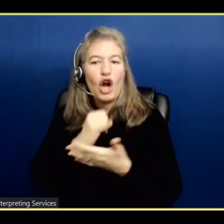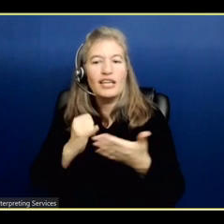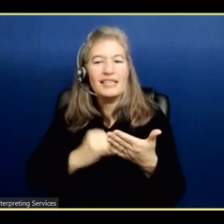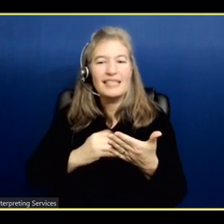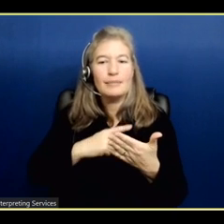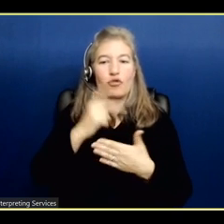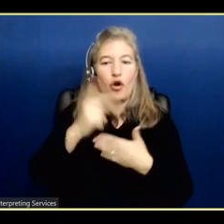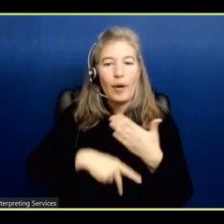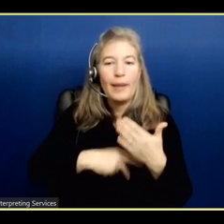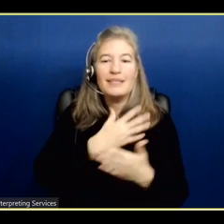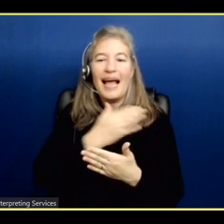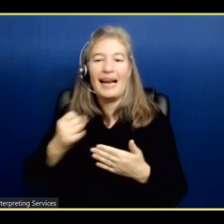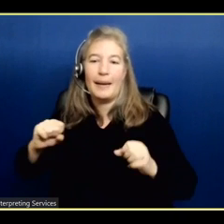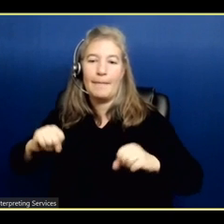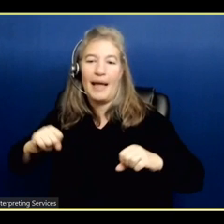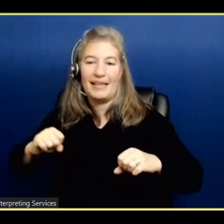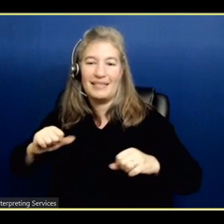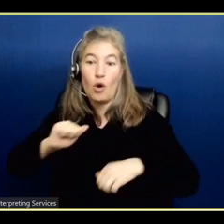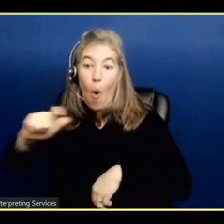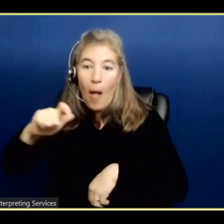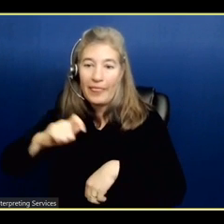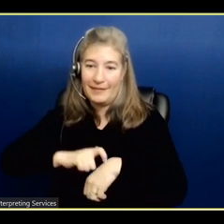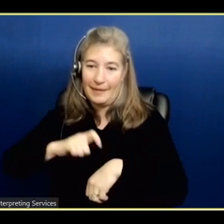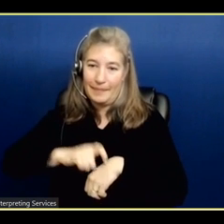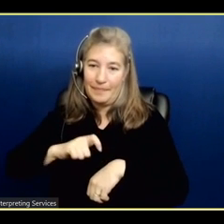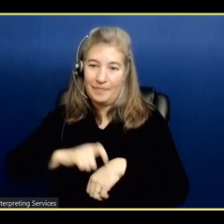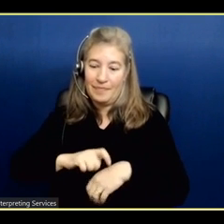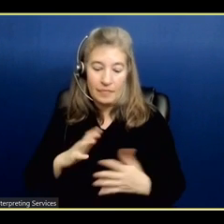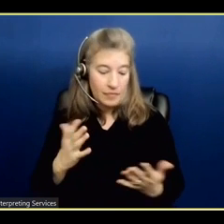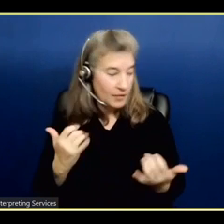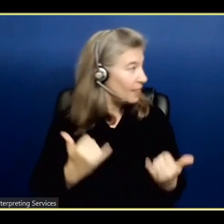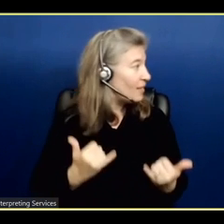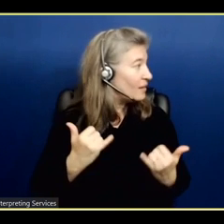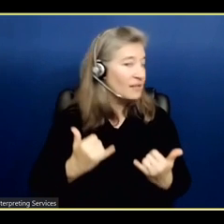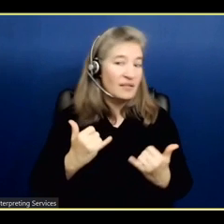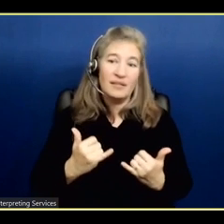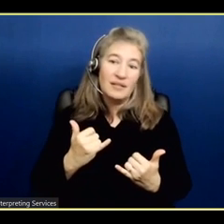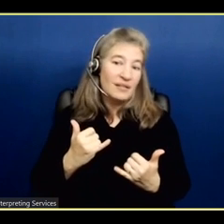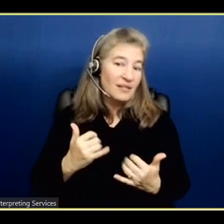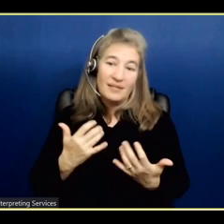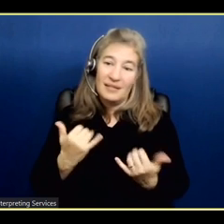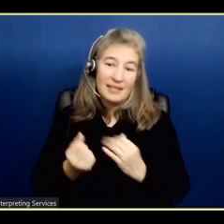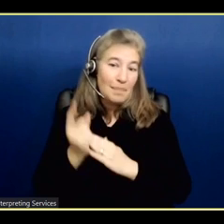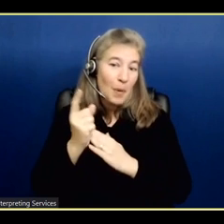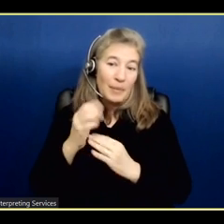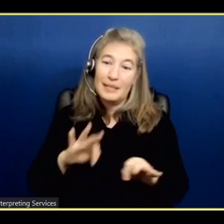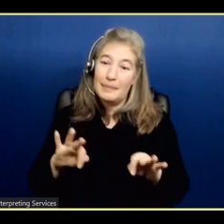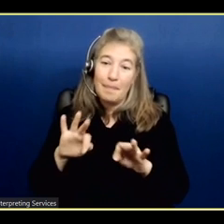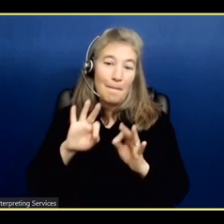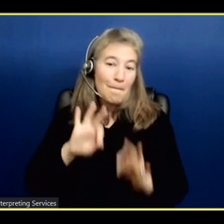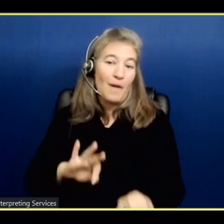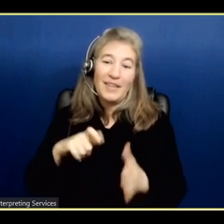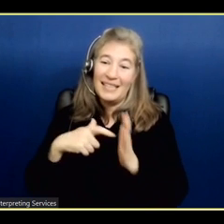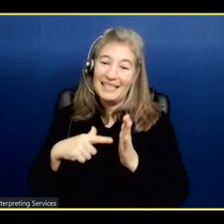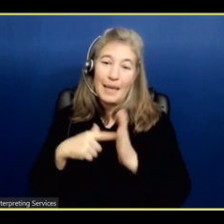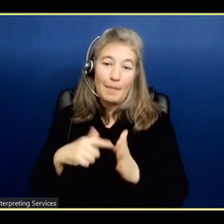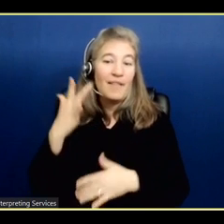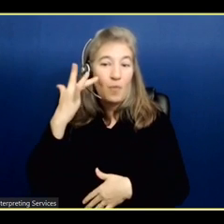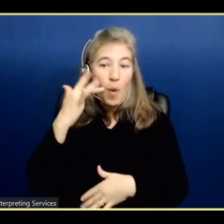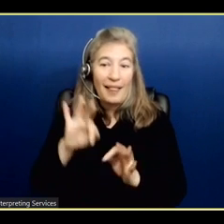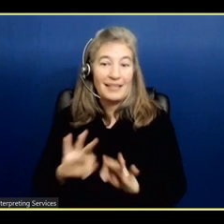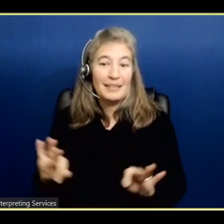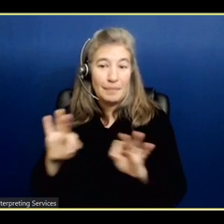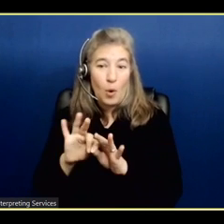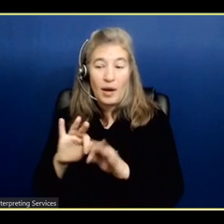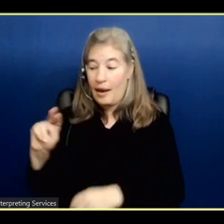been talking a bit about here at NPN is, in particular, how do we challenge the performing arts presenting model overall? What does it